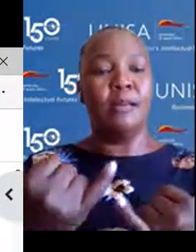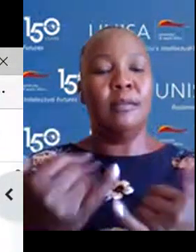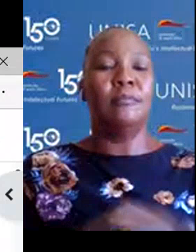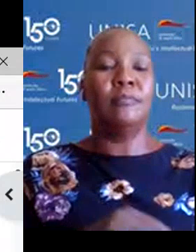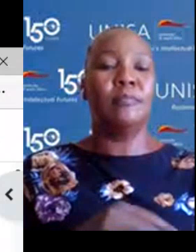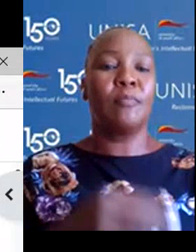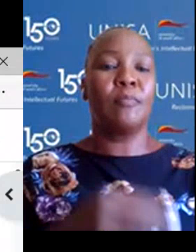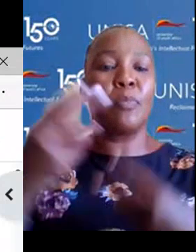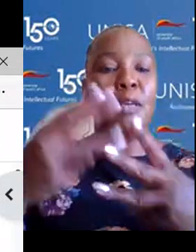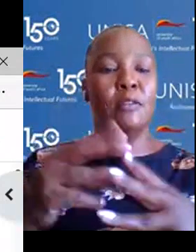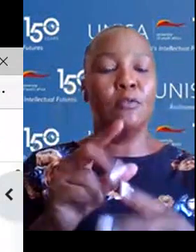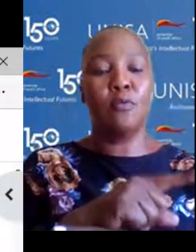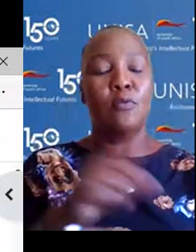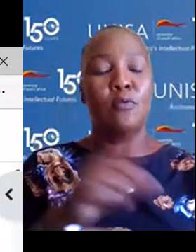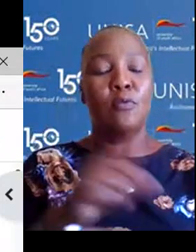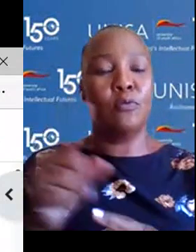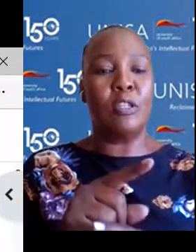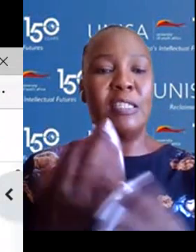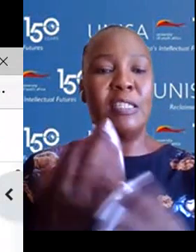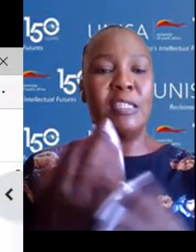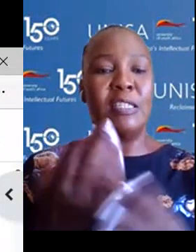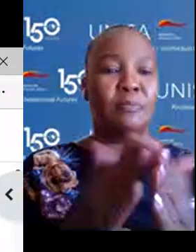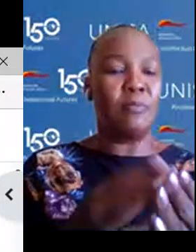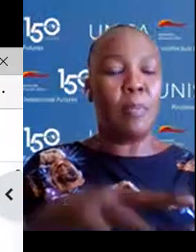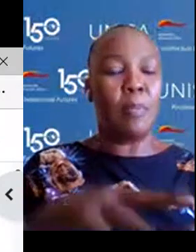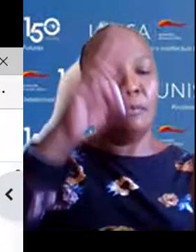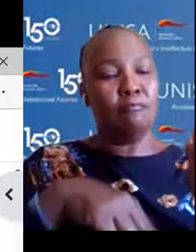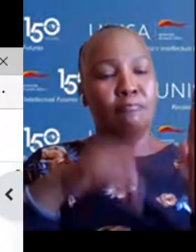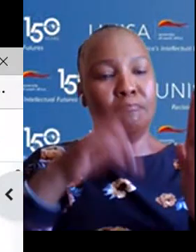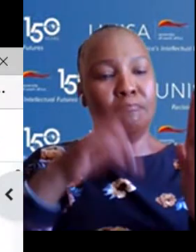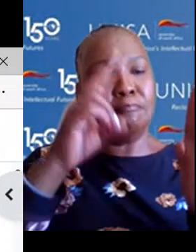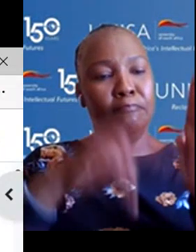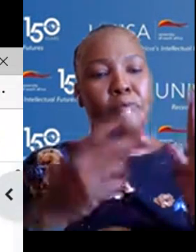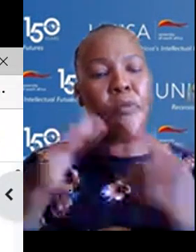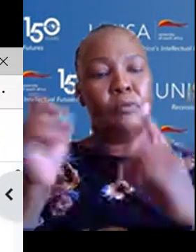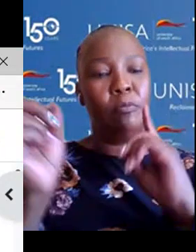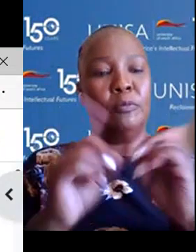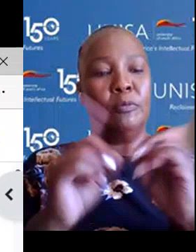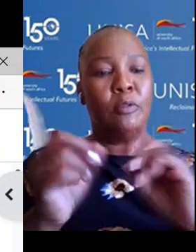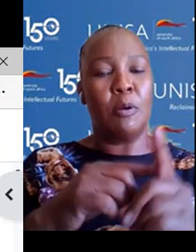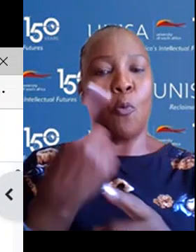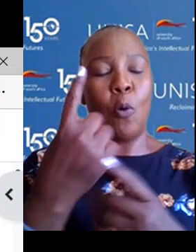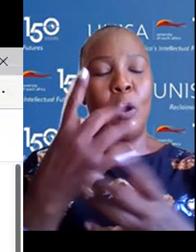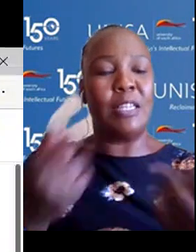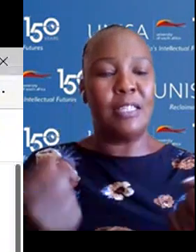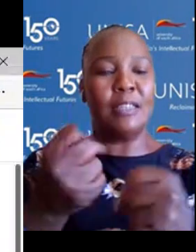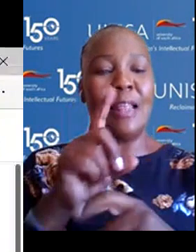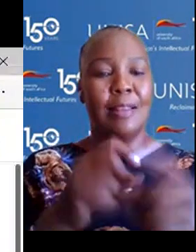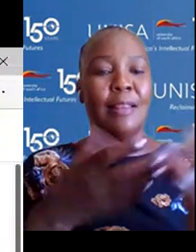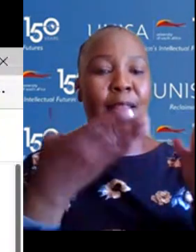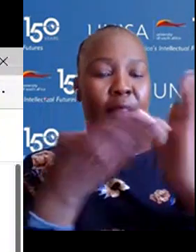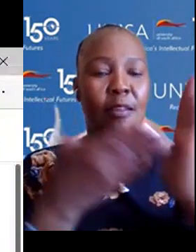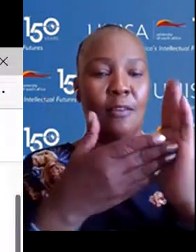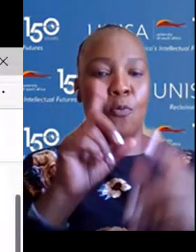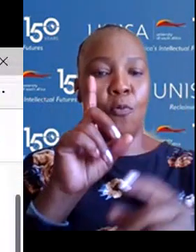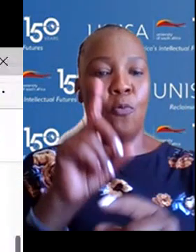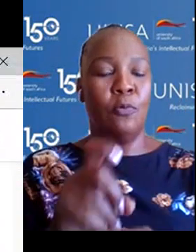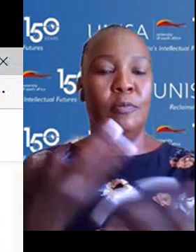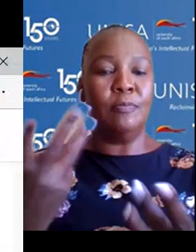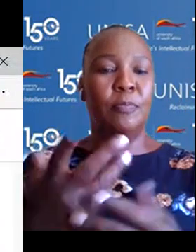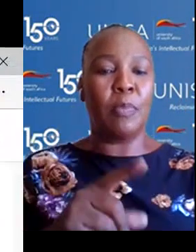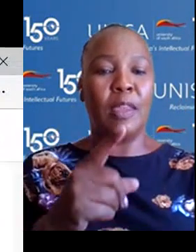through all the materials, you'll see that we're talking about OneDrive. So if I click on OneDrive, here